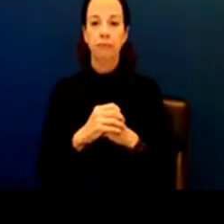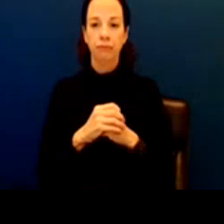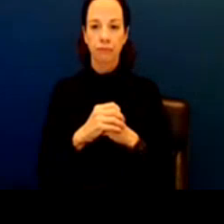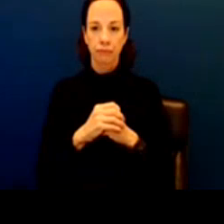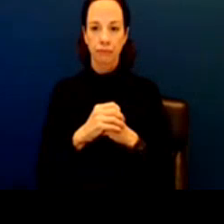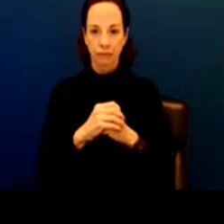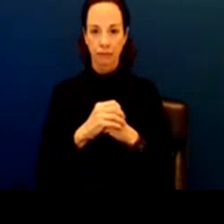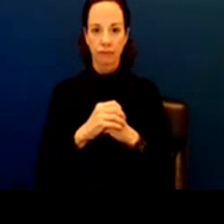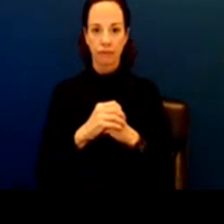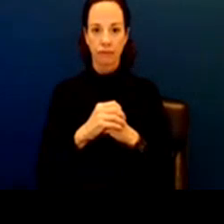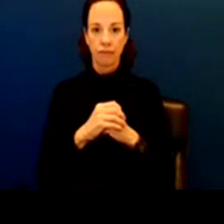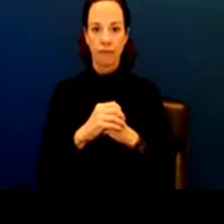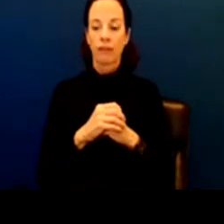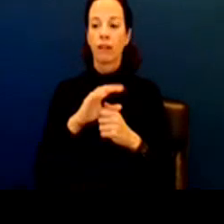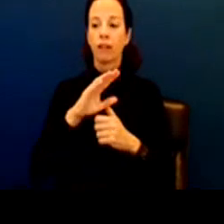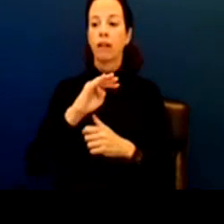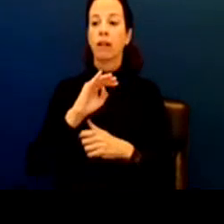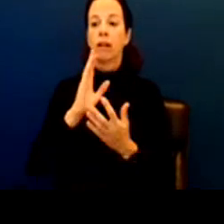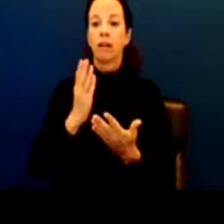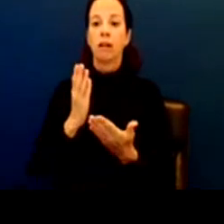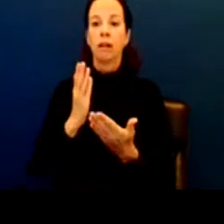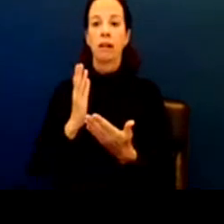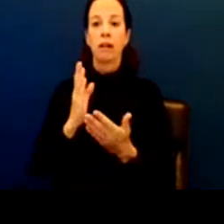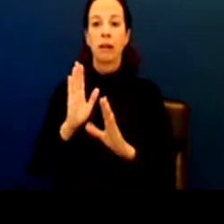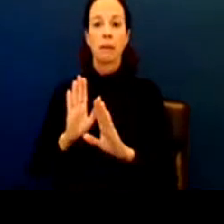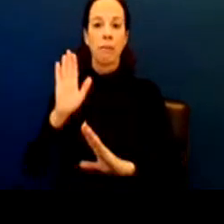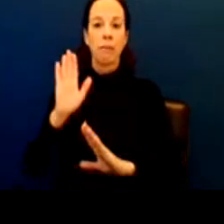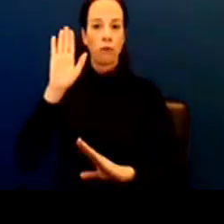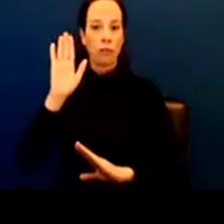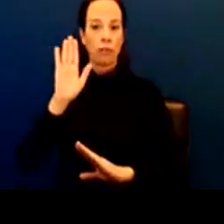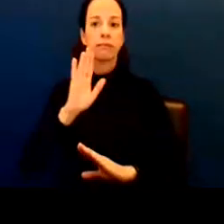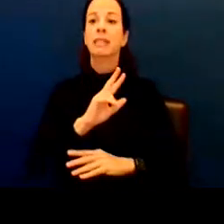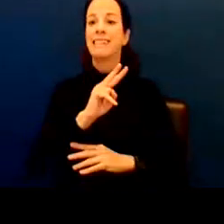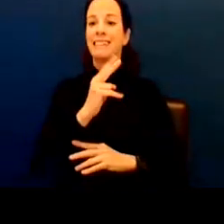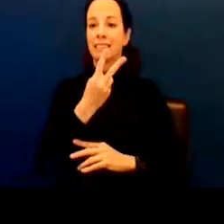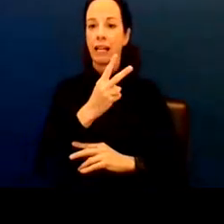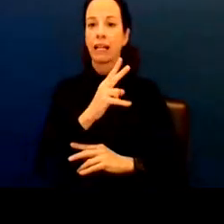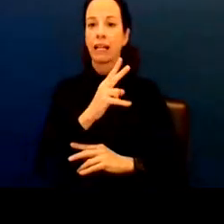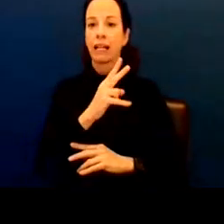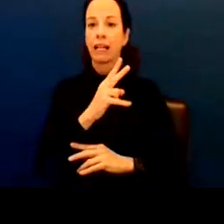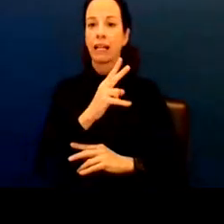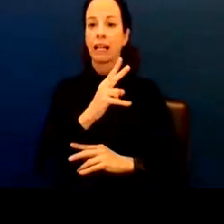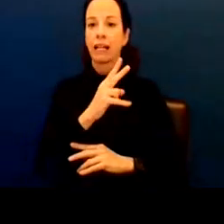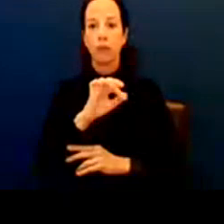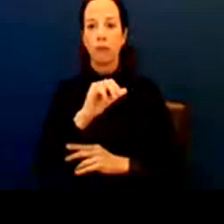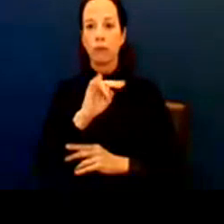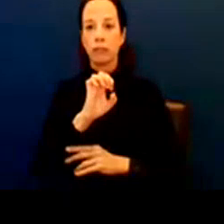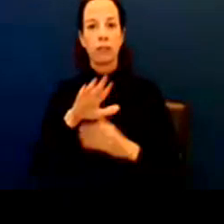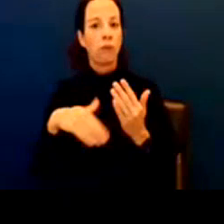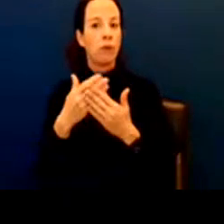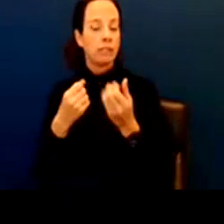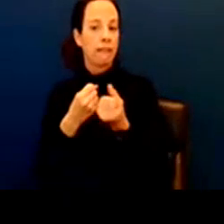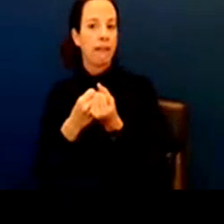So moved by Vice Chair Falcon, seconded by Commissioner Cruz. All those in favor? Aye.